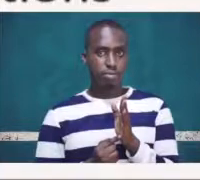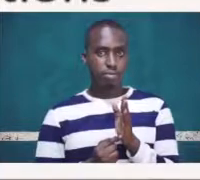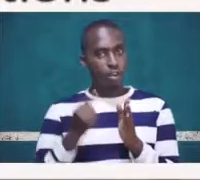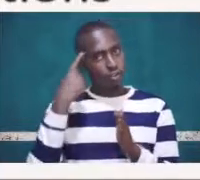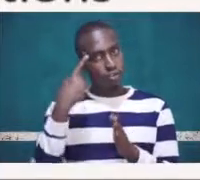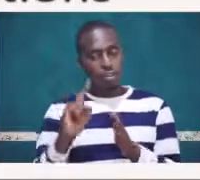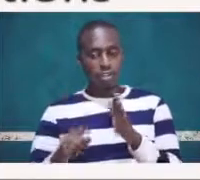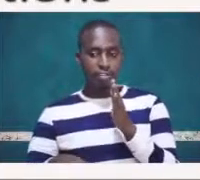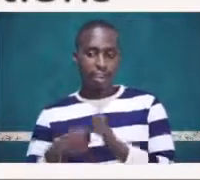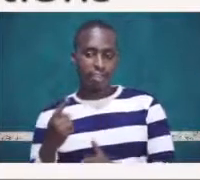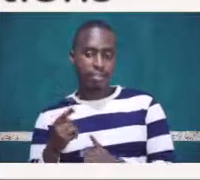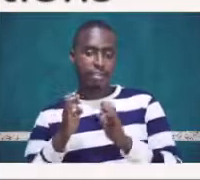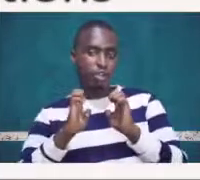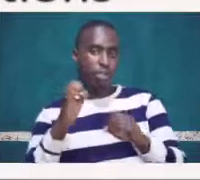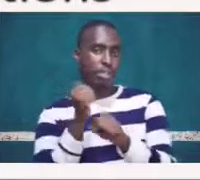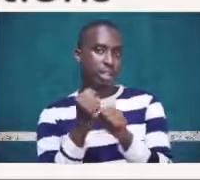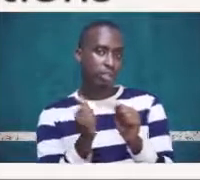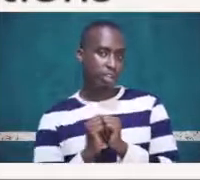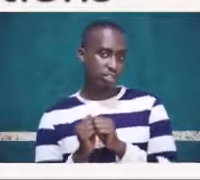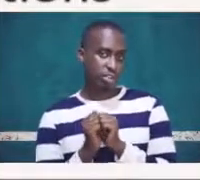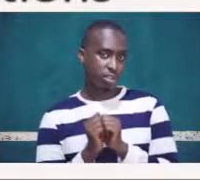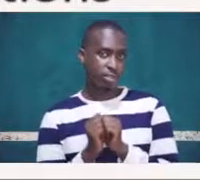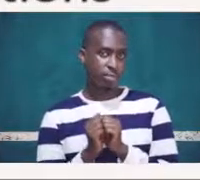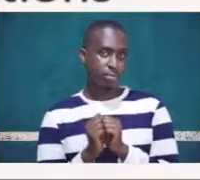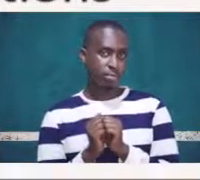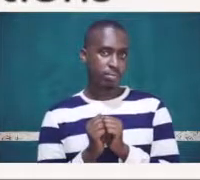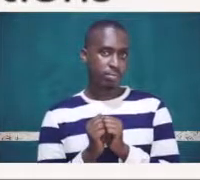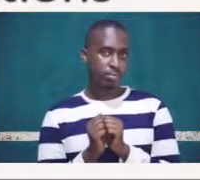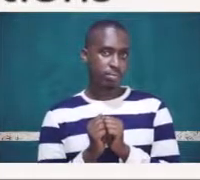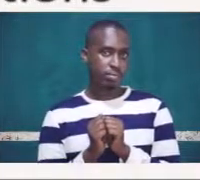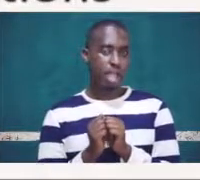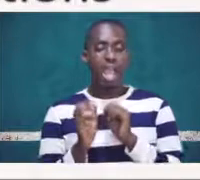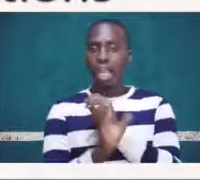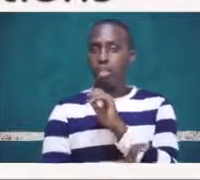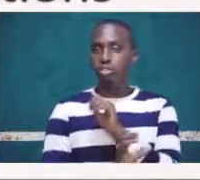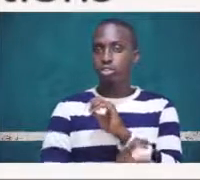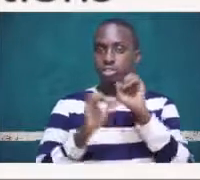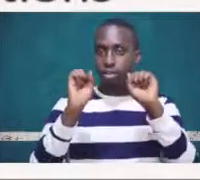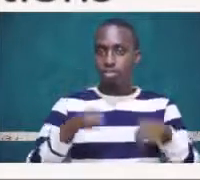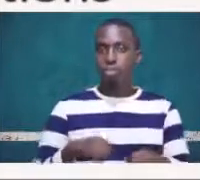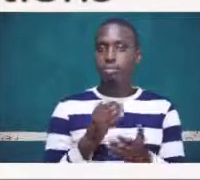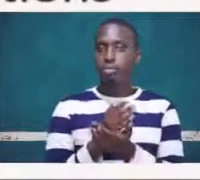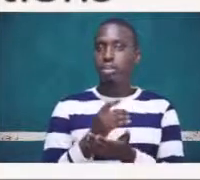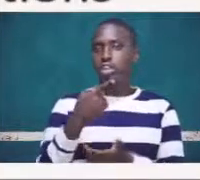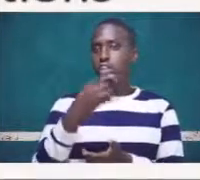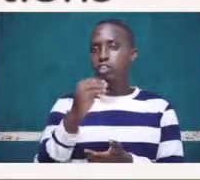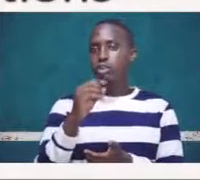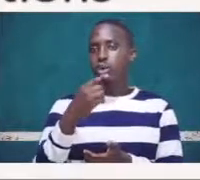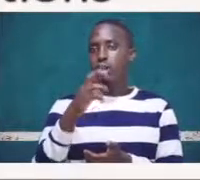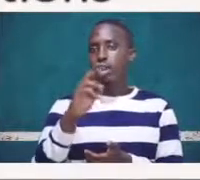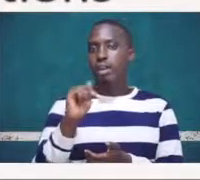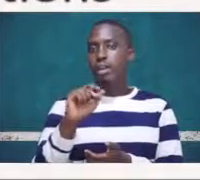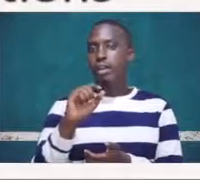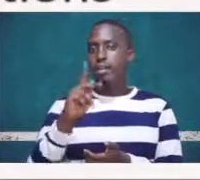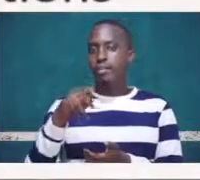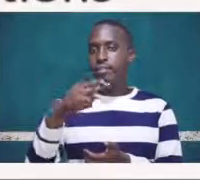for the success of economic integration, one of the conditions, countries should be geographically close to each other in order